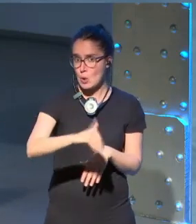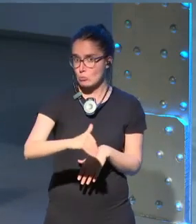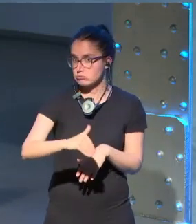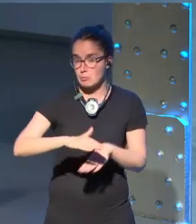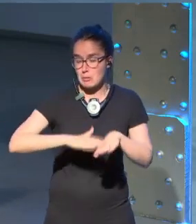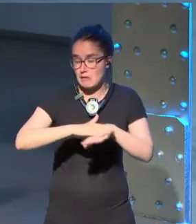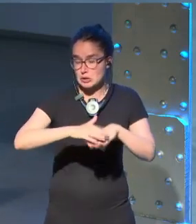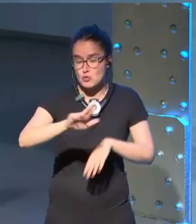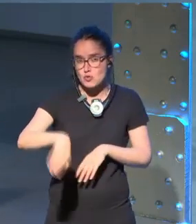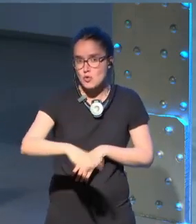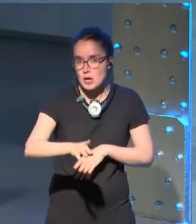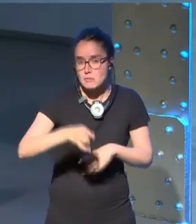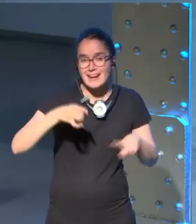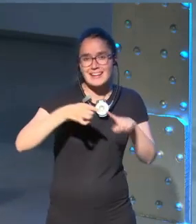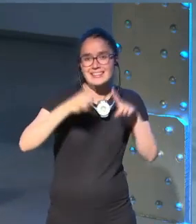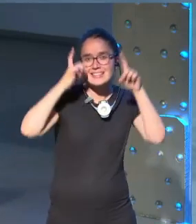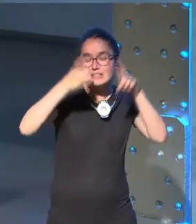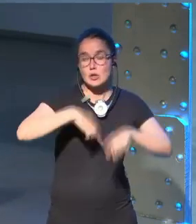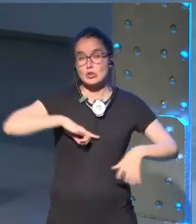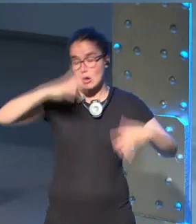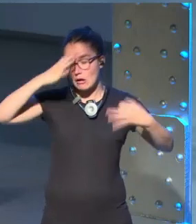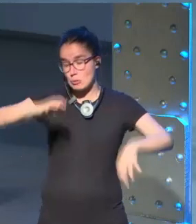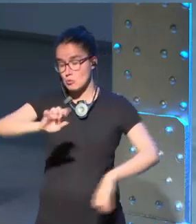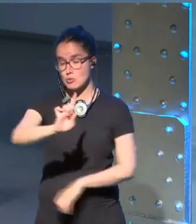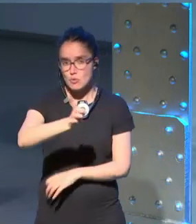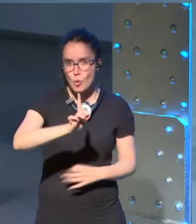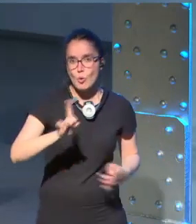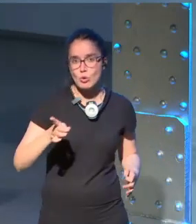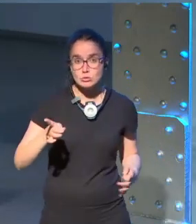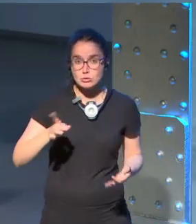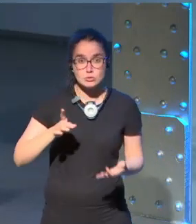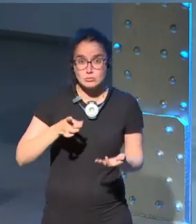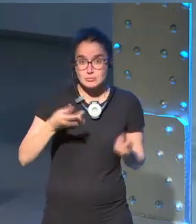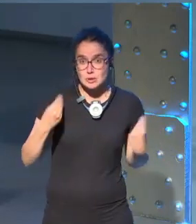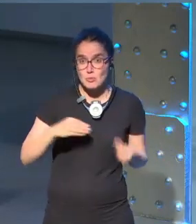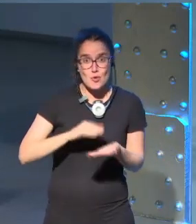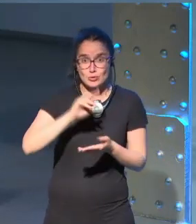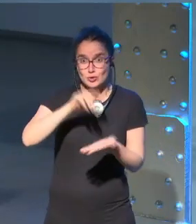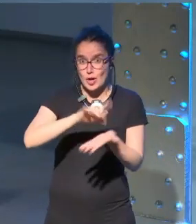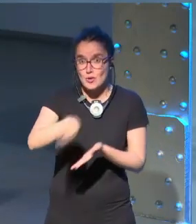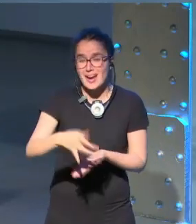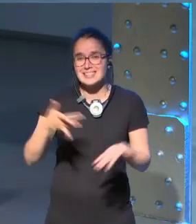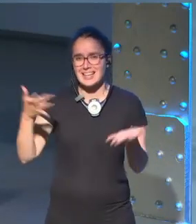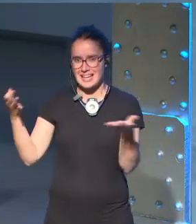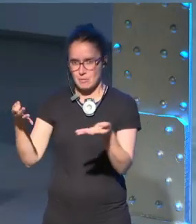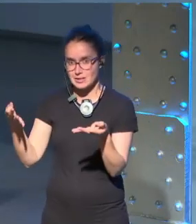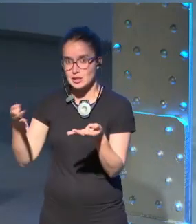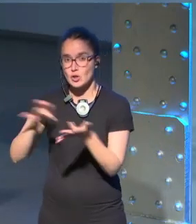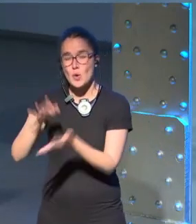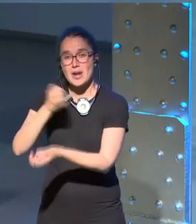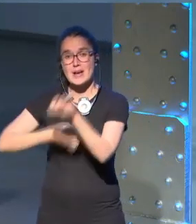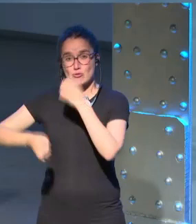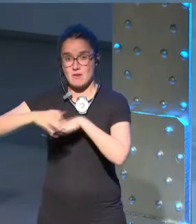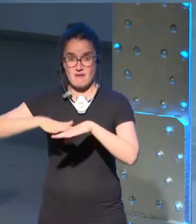to make us ignorant. That's not what's happening. What's happening is that there is a basic economy in that